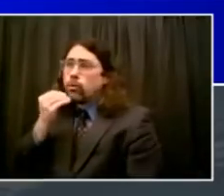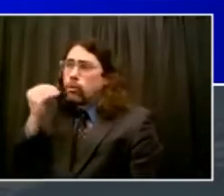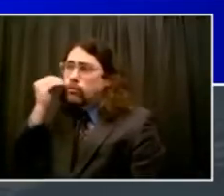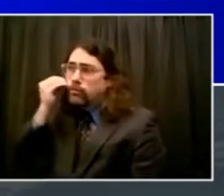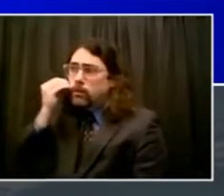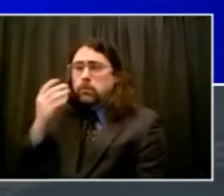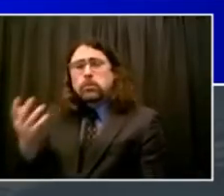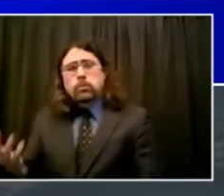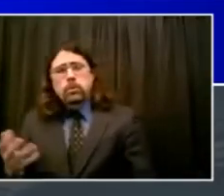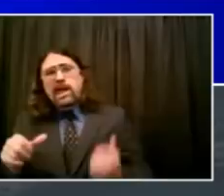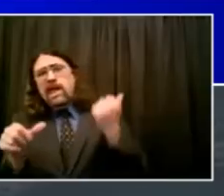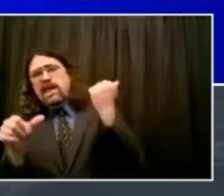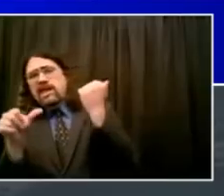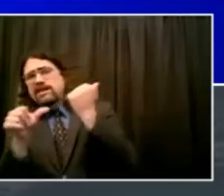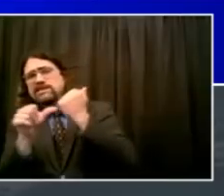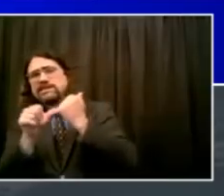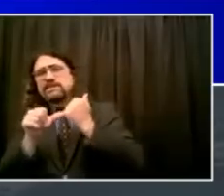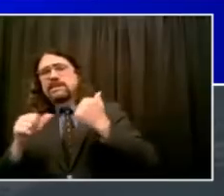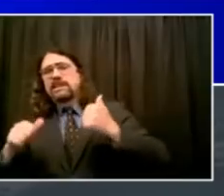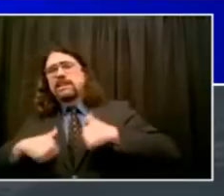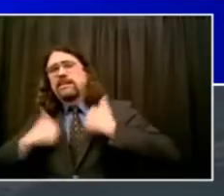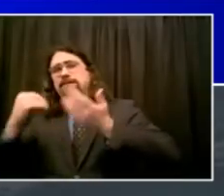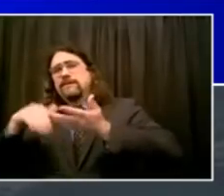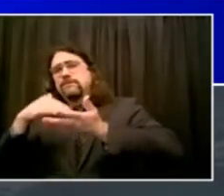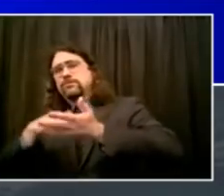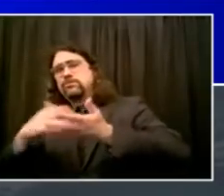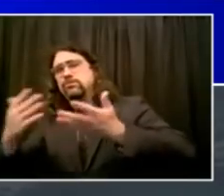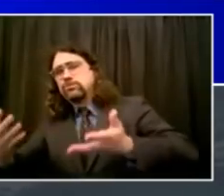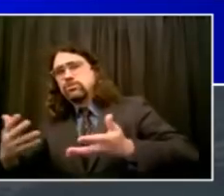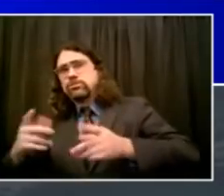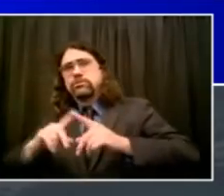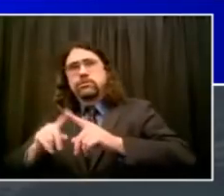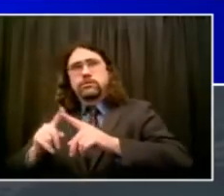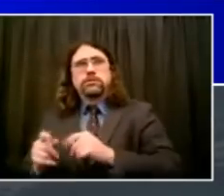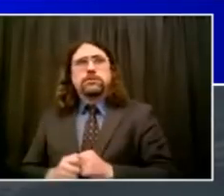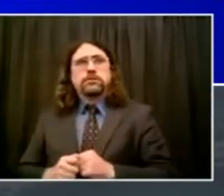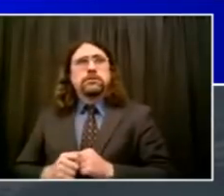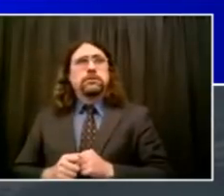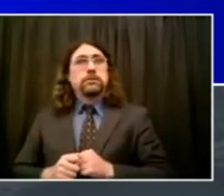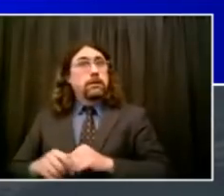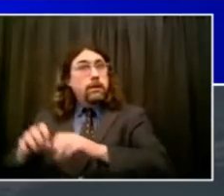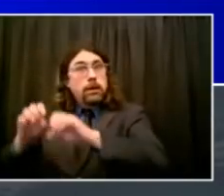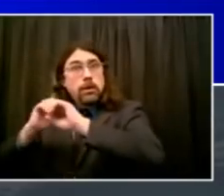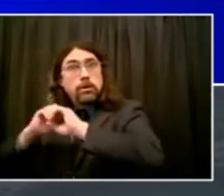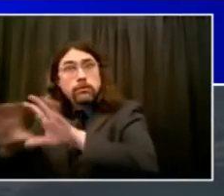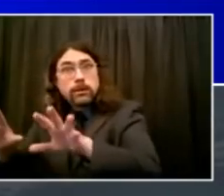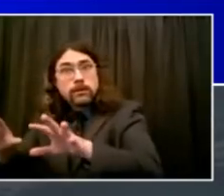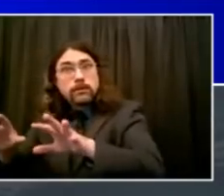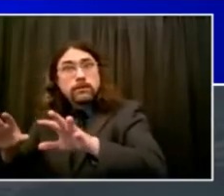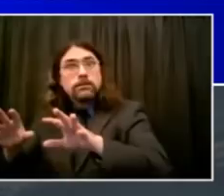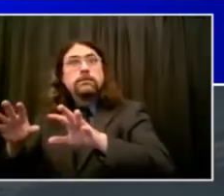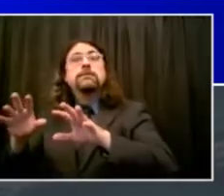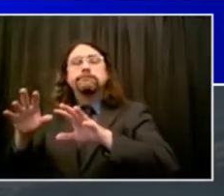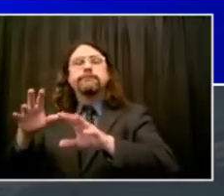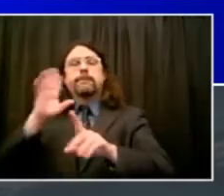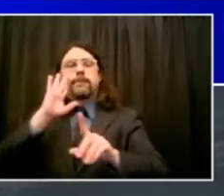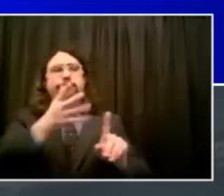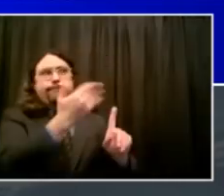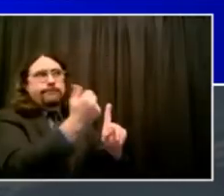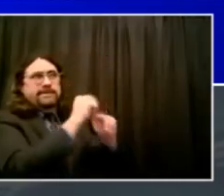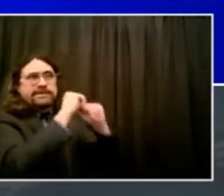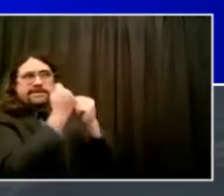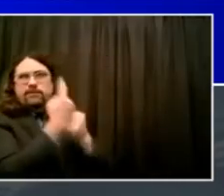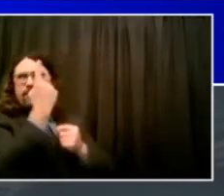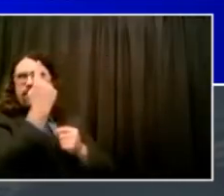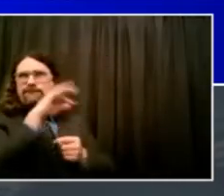the response, can help control infections, make sure the PPEs are where they need to be and the supply is right and people are using them the